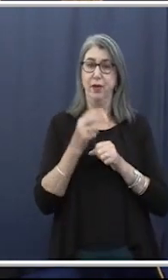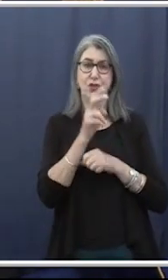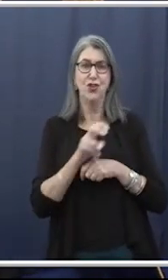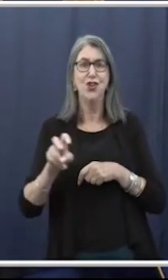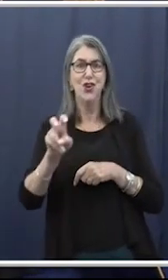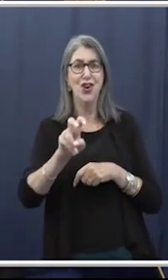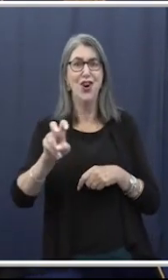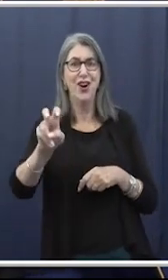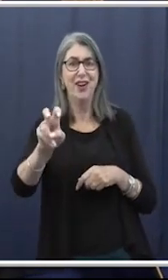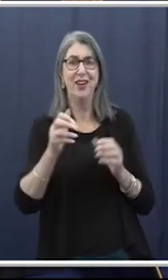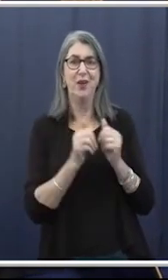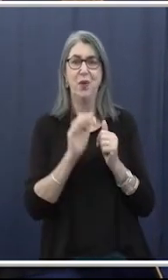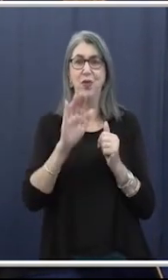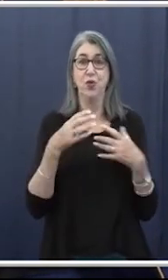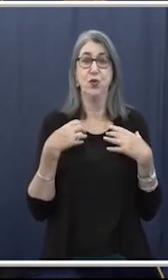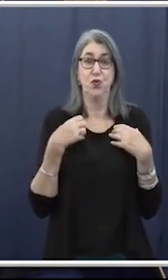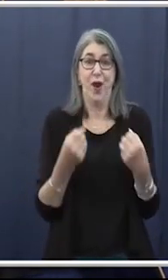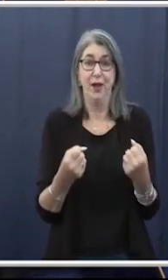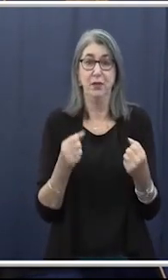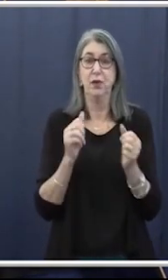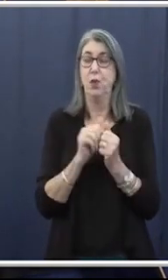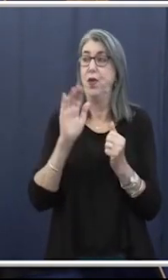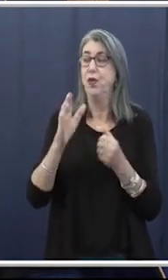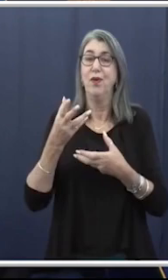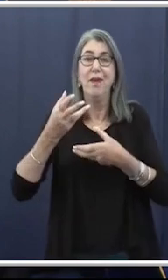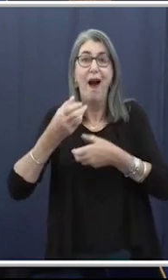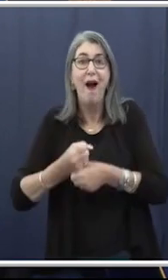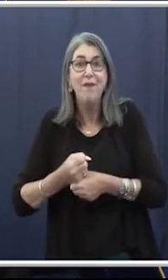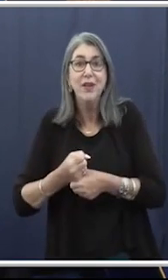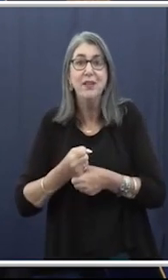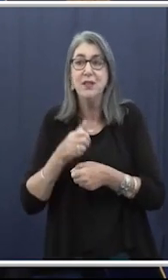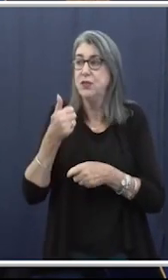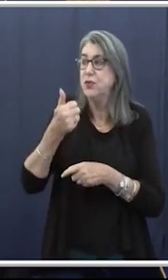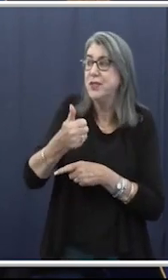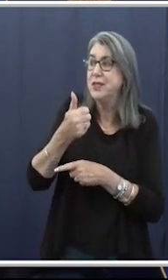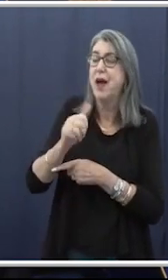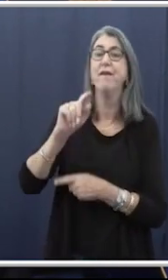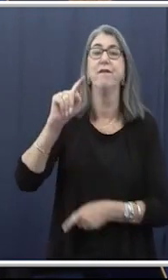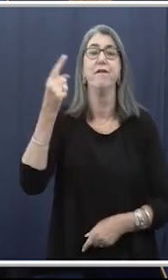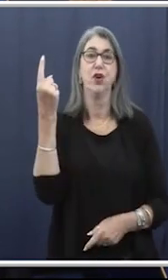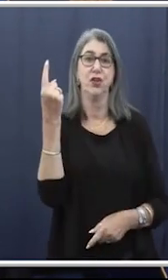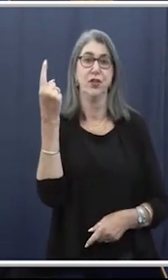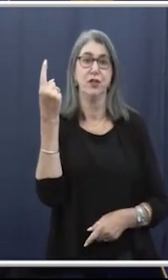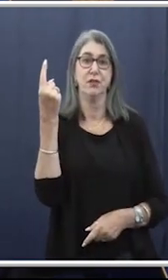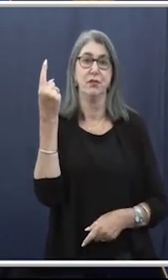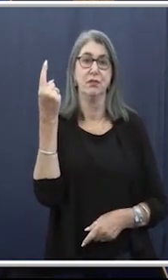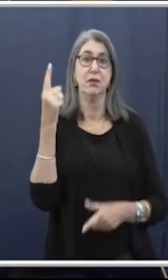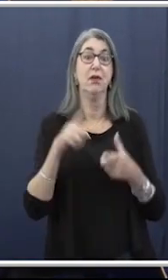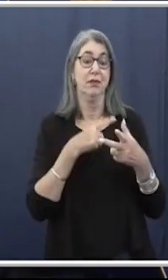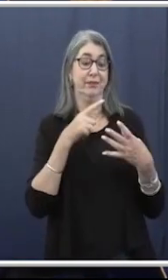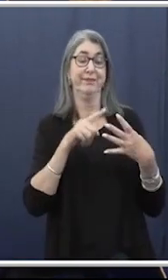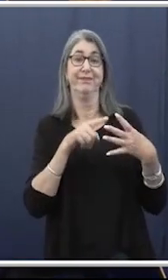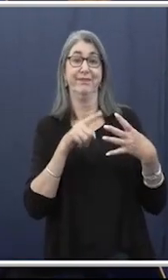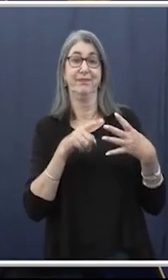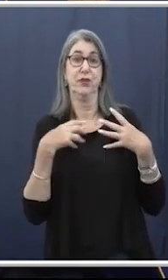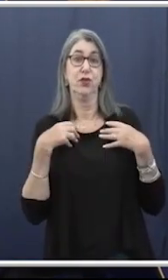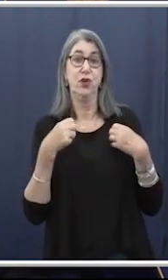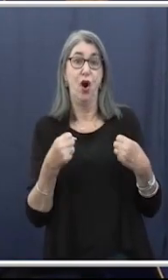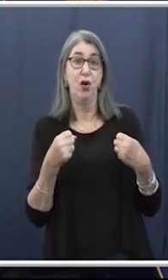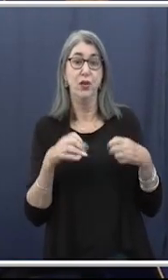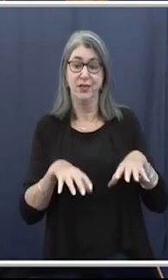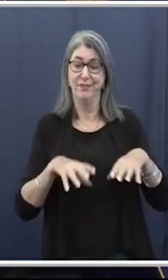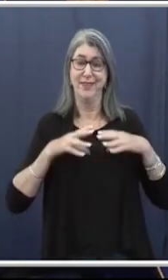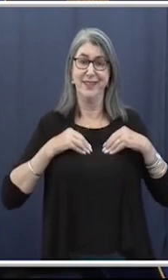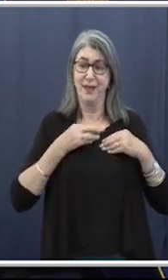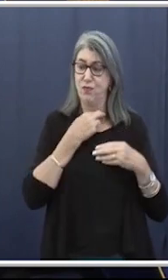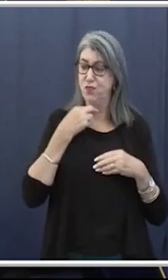journey with your strengths, with your confidence in you first. And then the courage, I think, to take